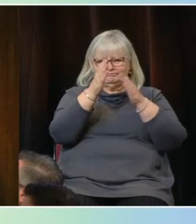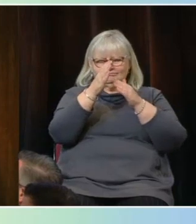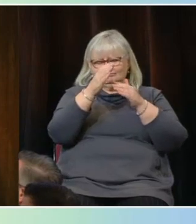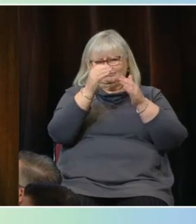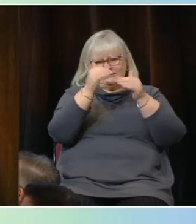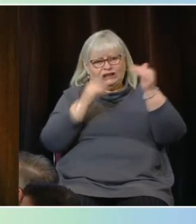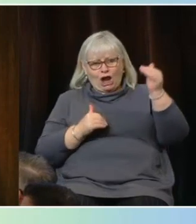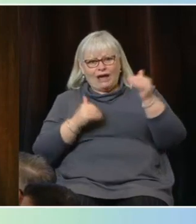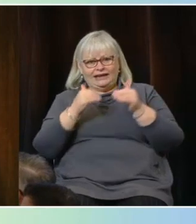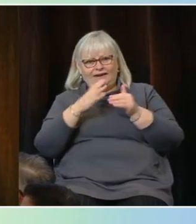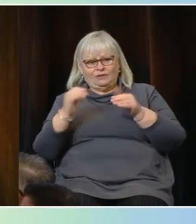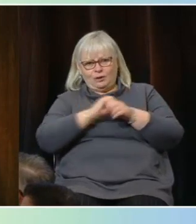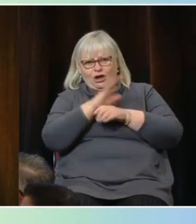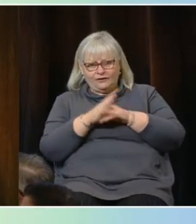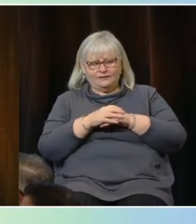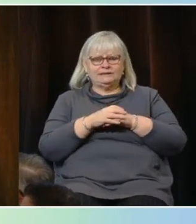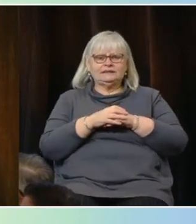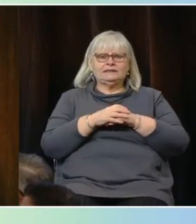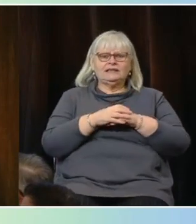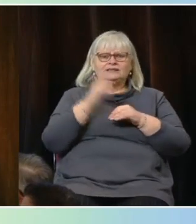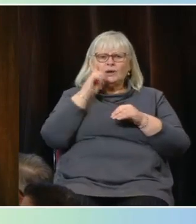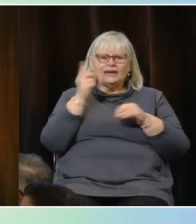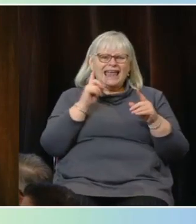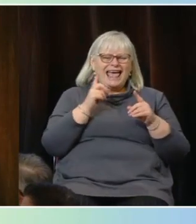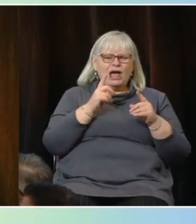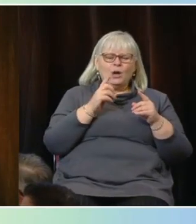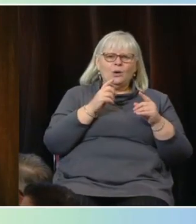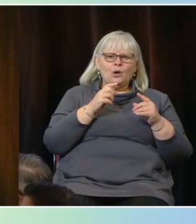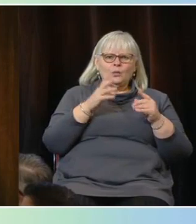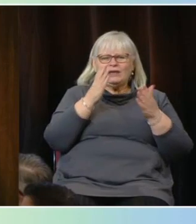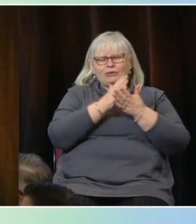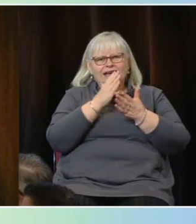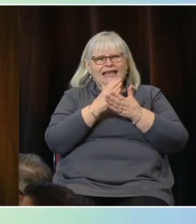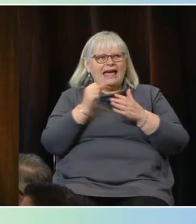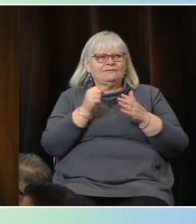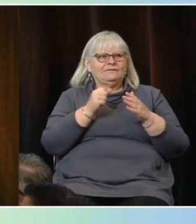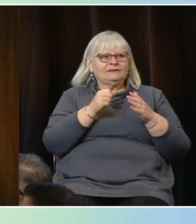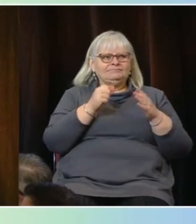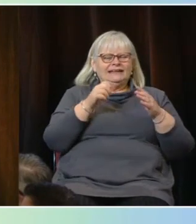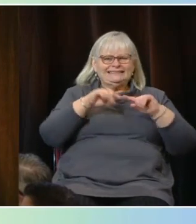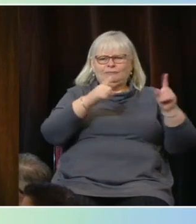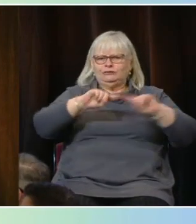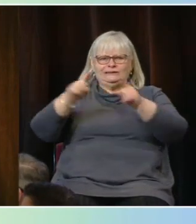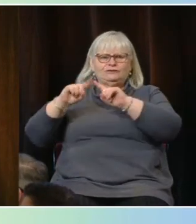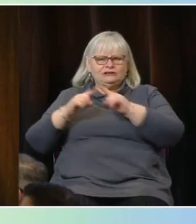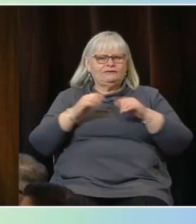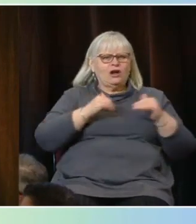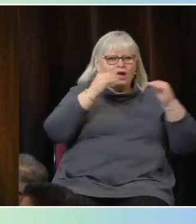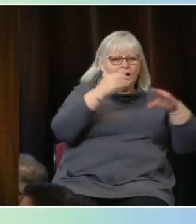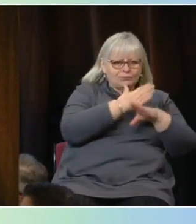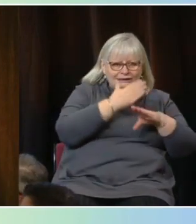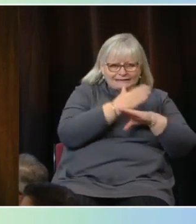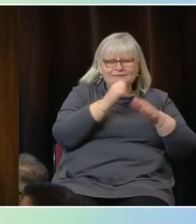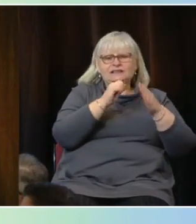impeding the normal flow of resources from low productivity to higher productivity firms indeed not only are we not